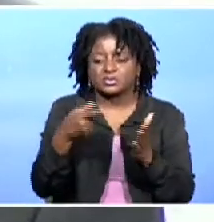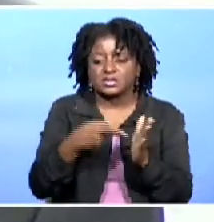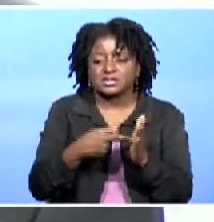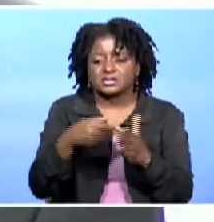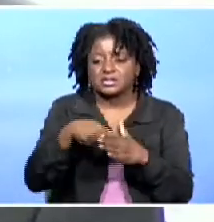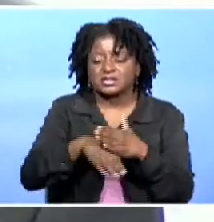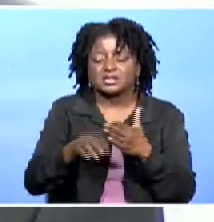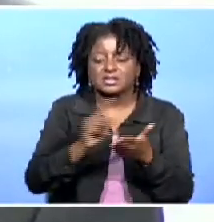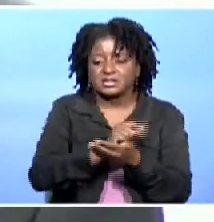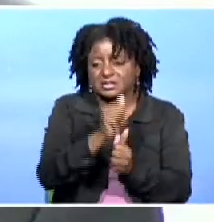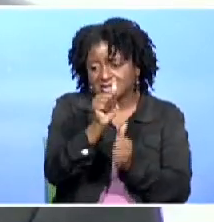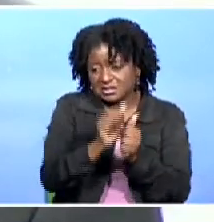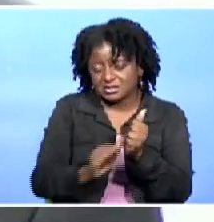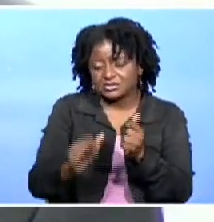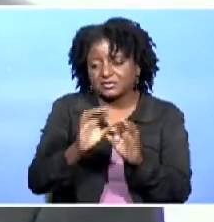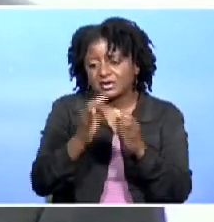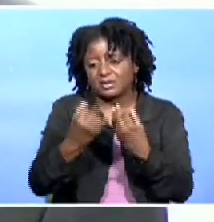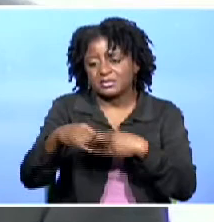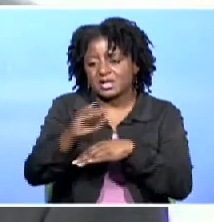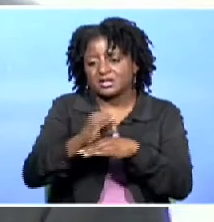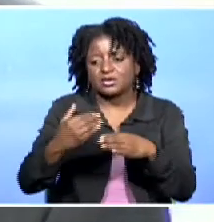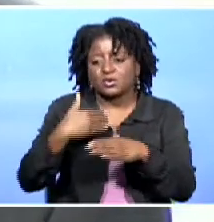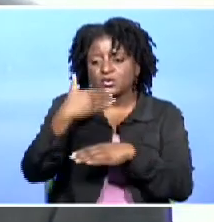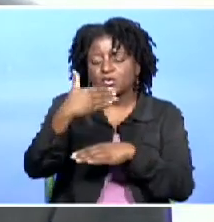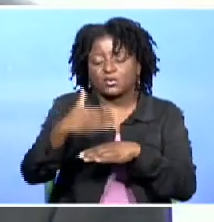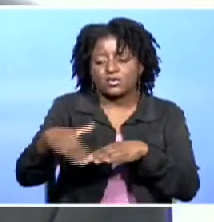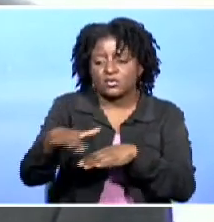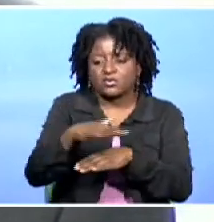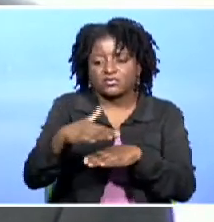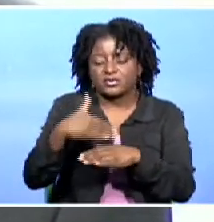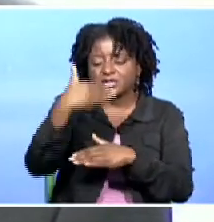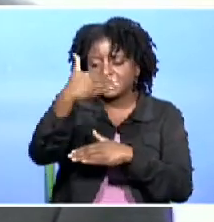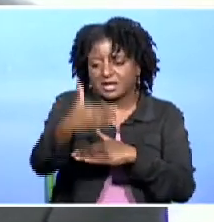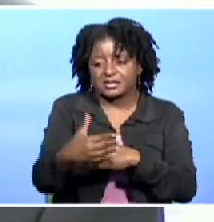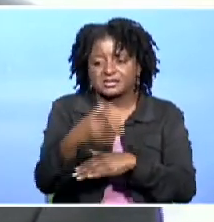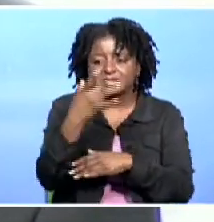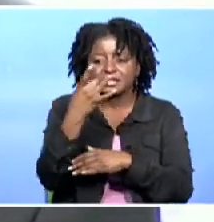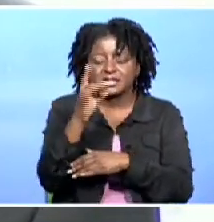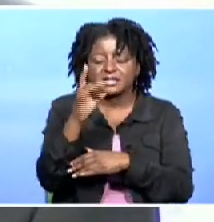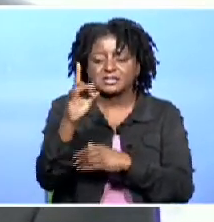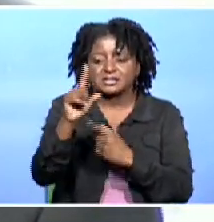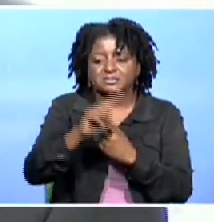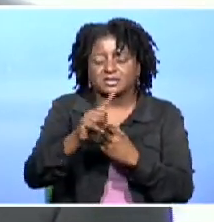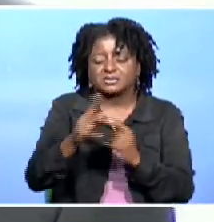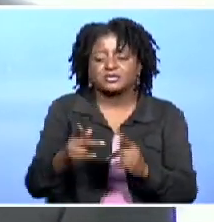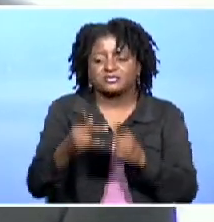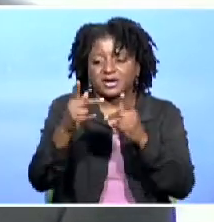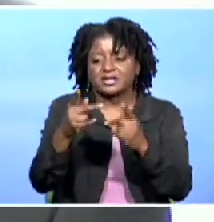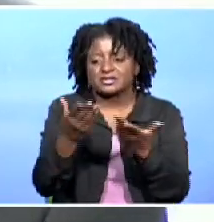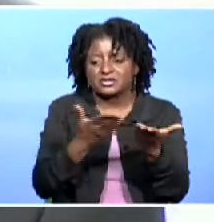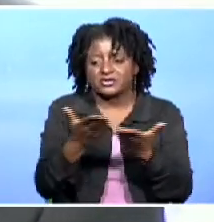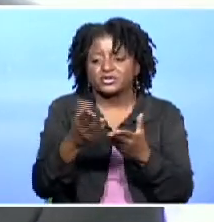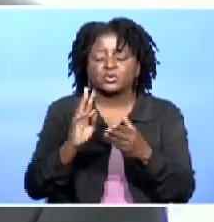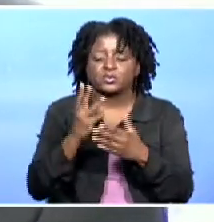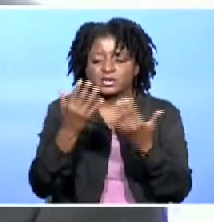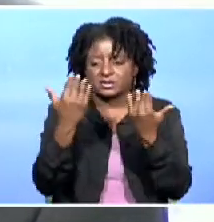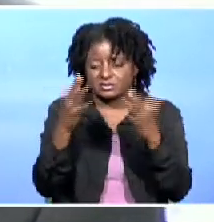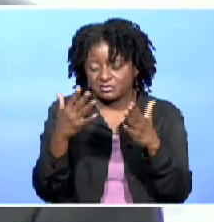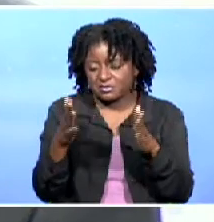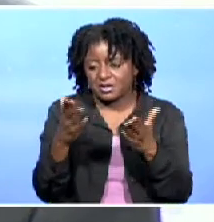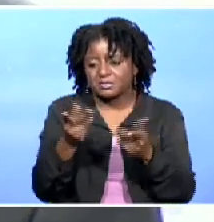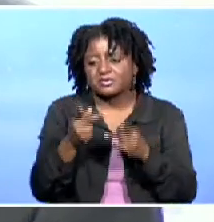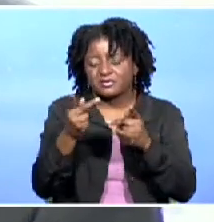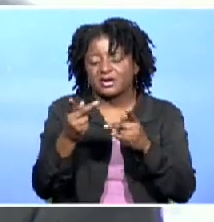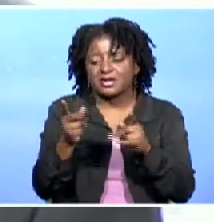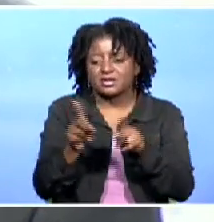over the next 18 months, provide the services that we're already providing at the moment, as well as cash